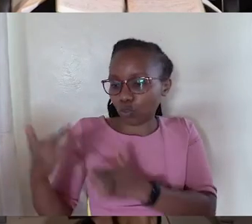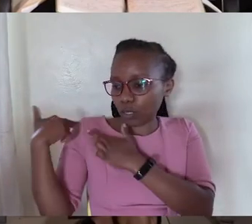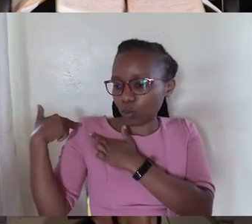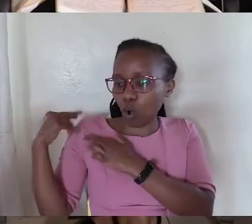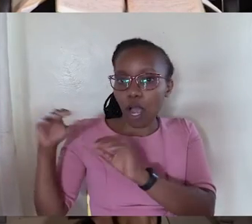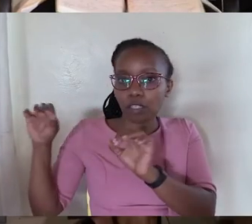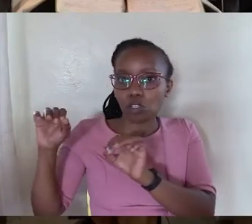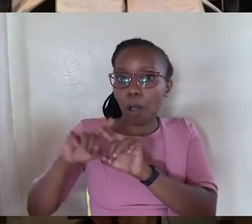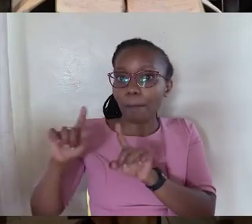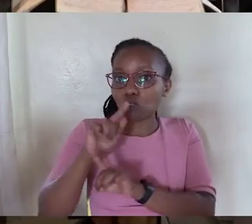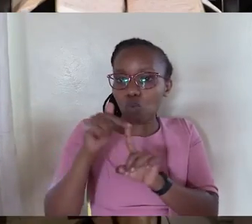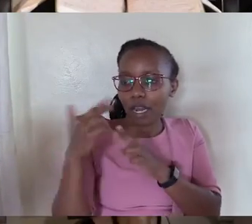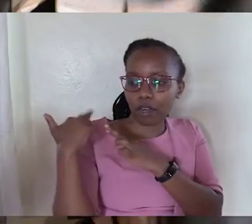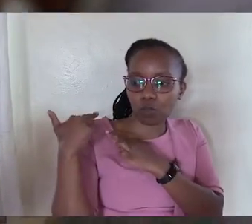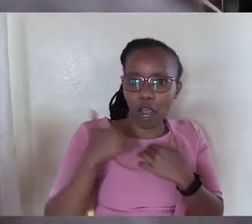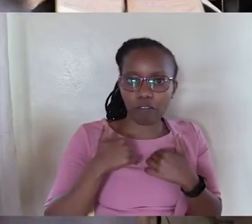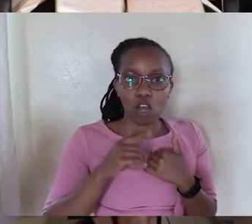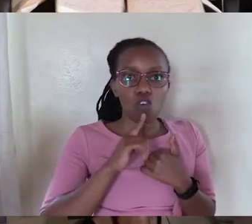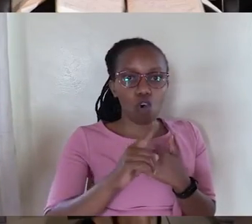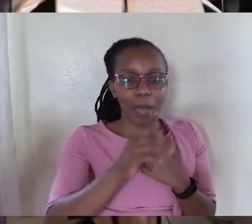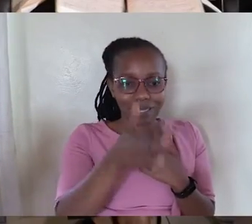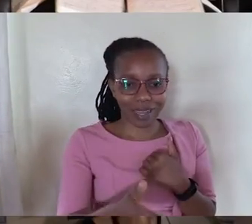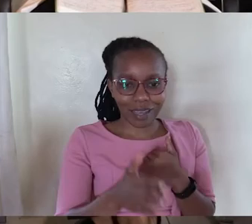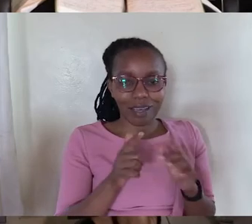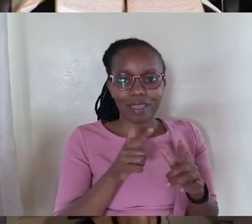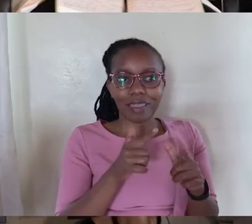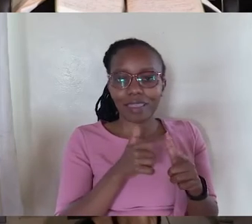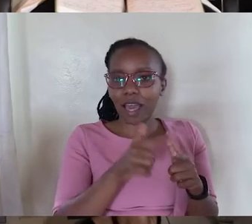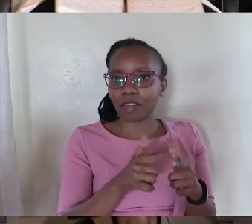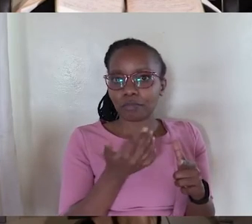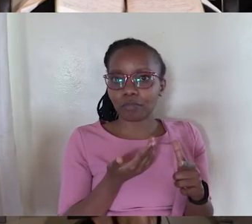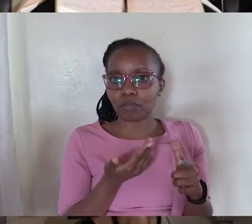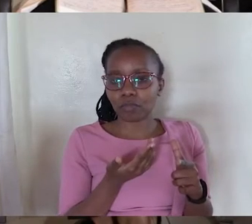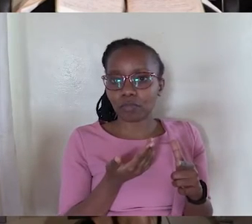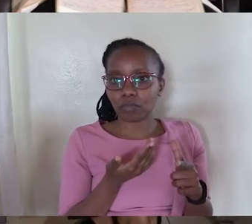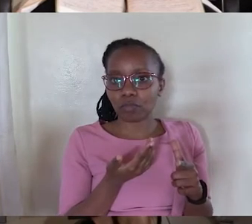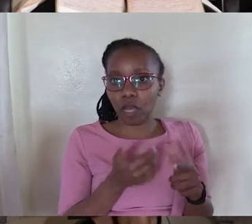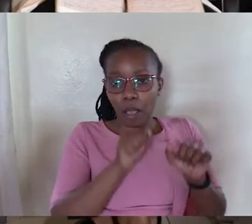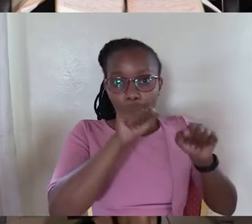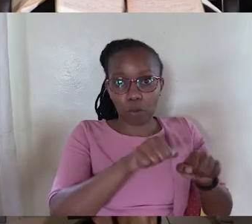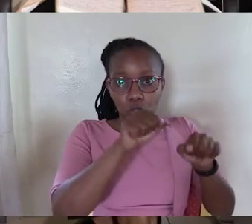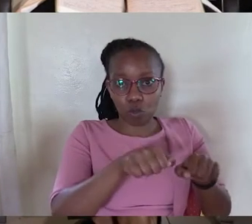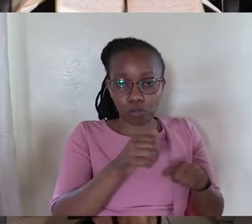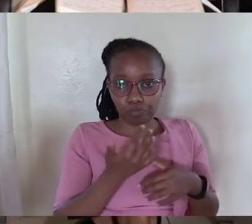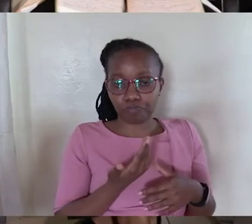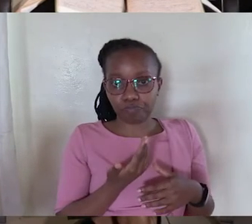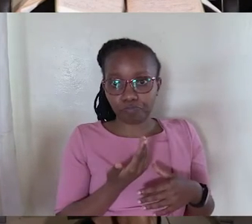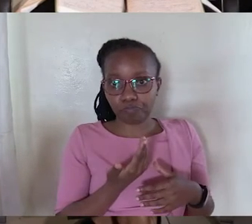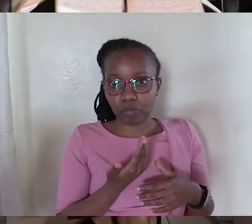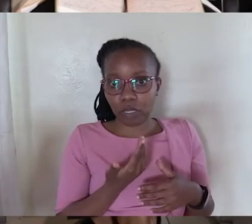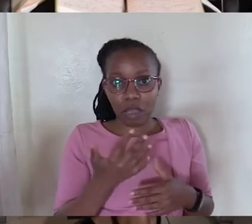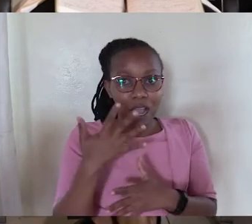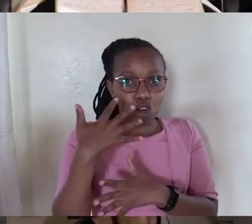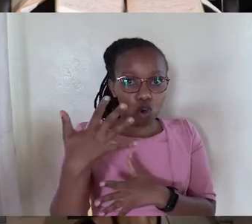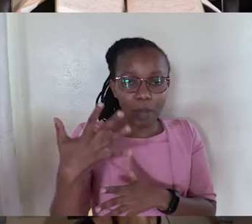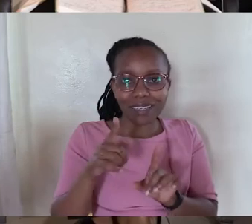we're able to put a responsibility on the commanders, then we should be able to also put an obligation of them with regard to documenting